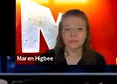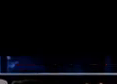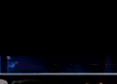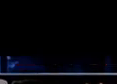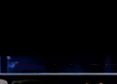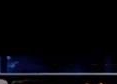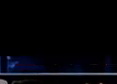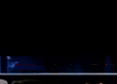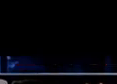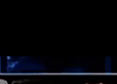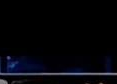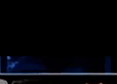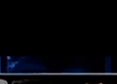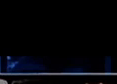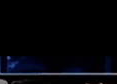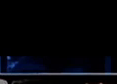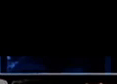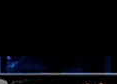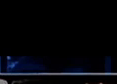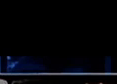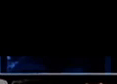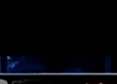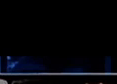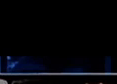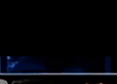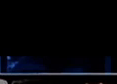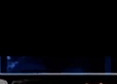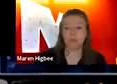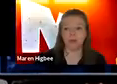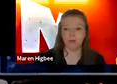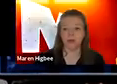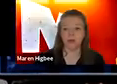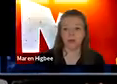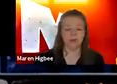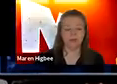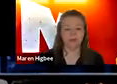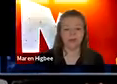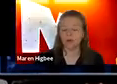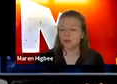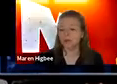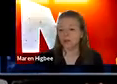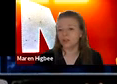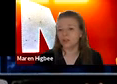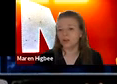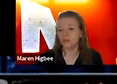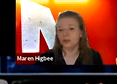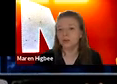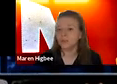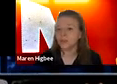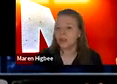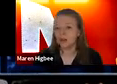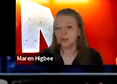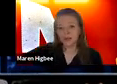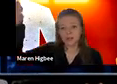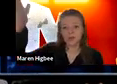Not for now, but they'll, they'll come. Don't worry. Okay. Yeah. No, I'm not worried about it, but now I'm toss it over.